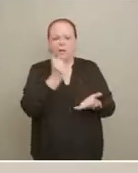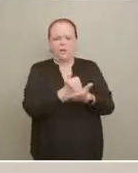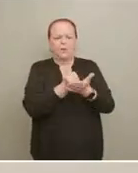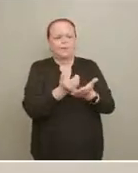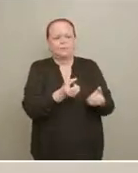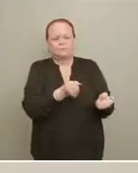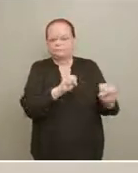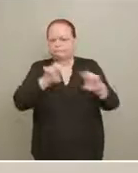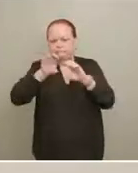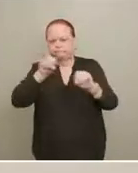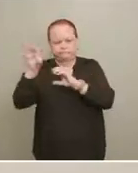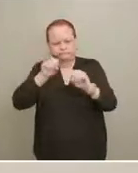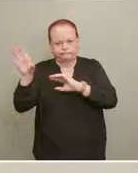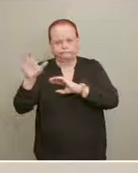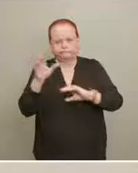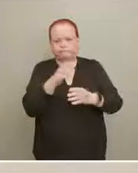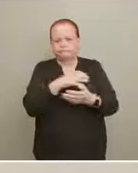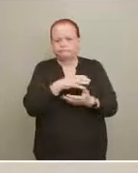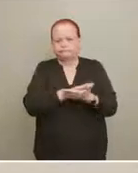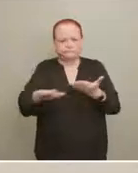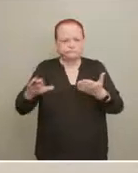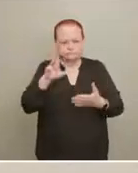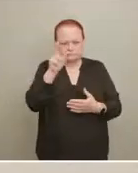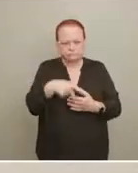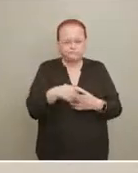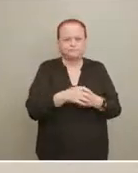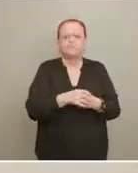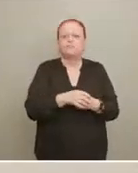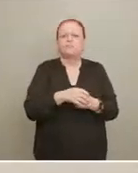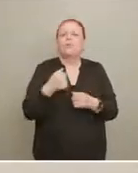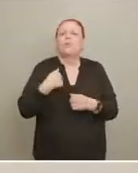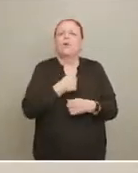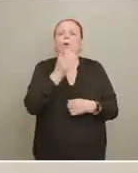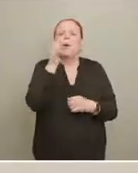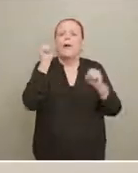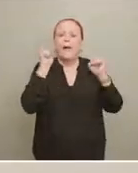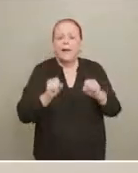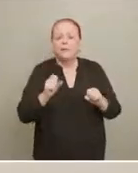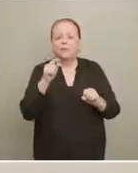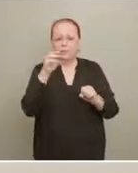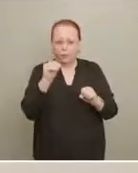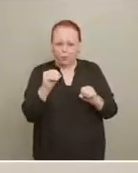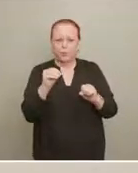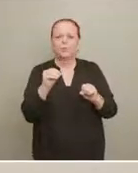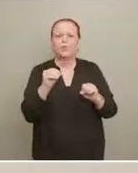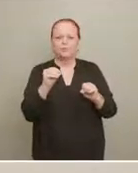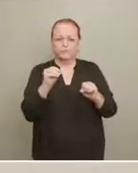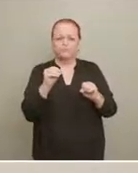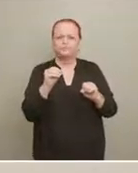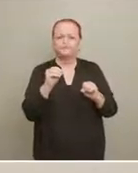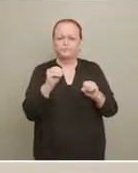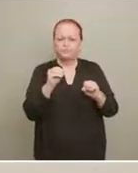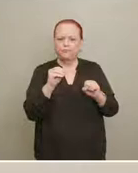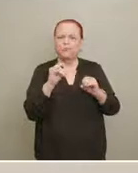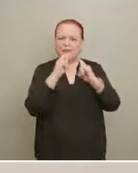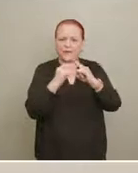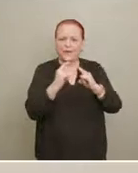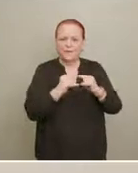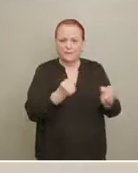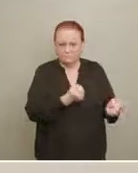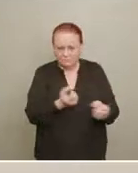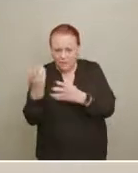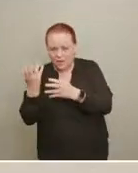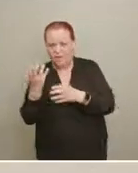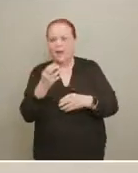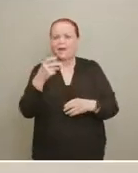Mesa. And so what's great about that project is that we will be able to remove the encampment, restore the park to its natural